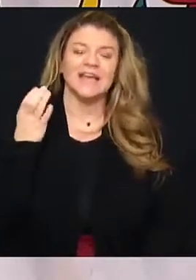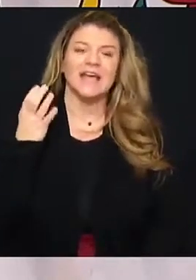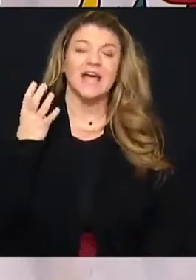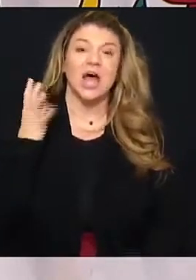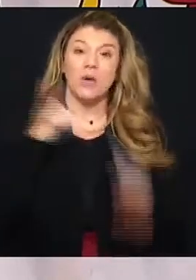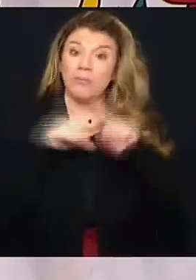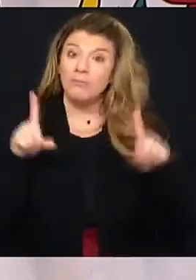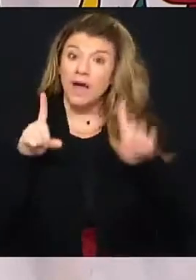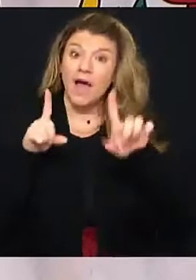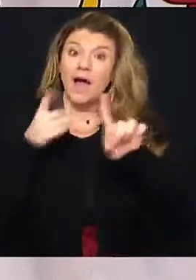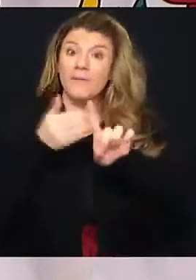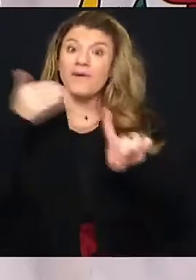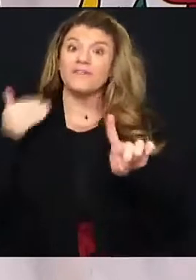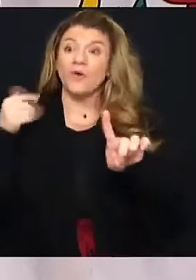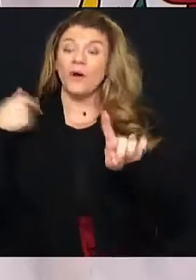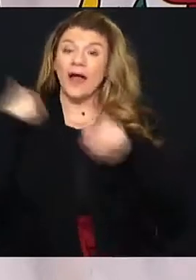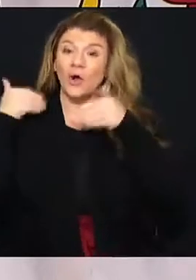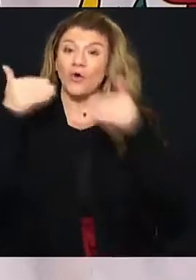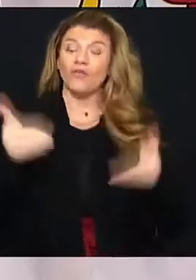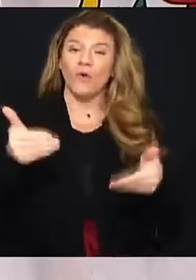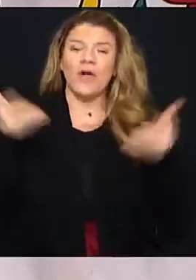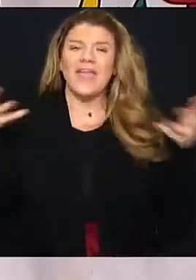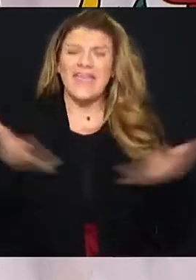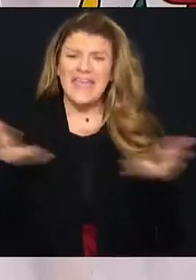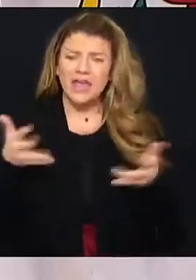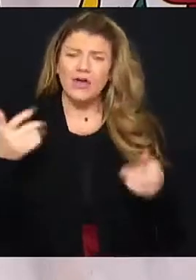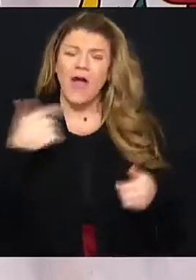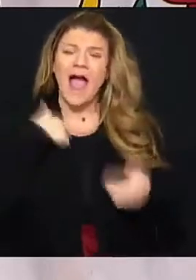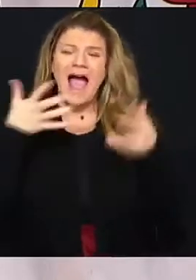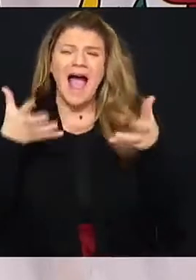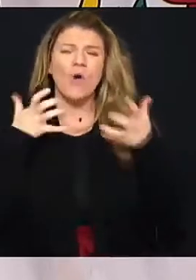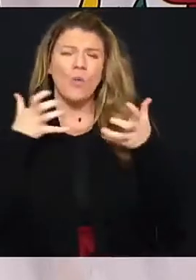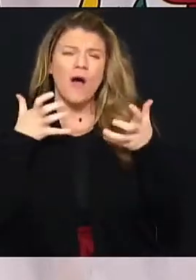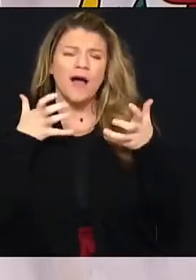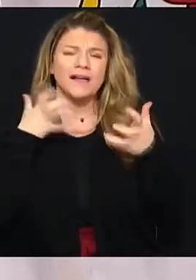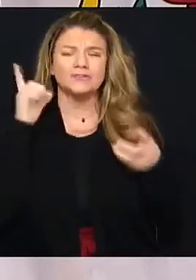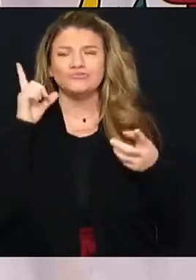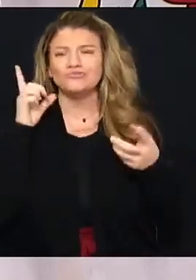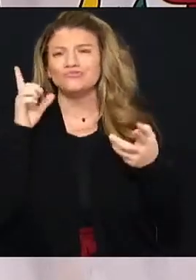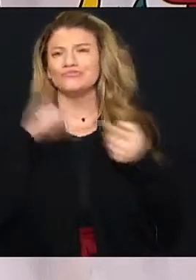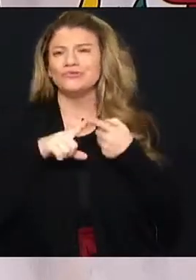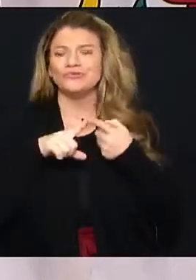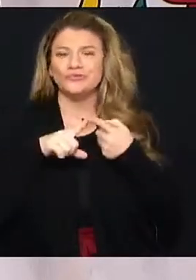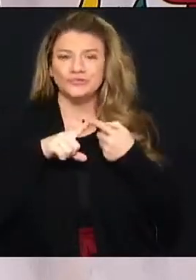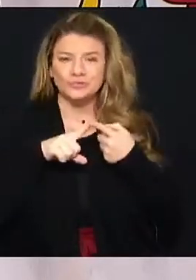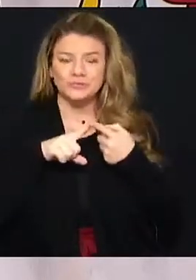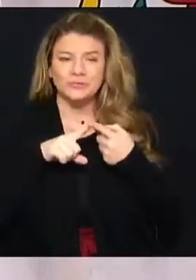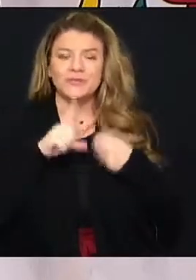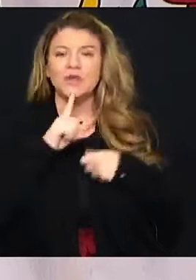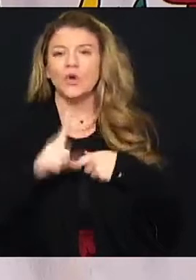But before I go any further, you know, here I'd like to go